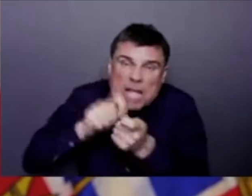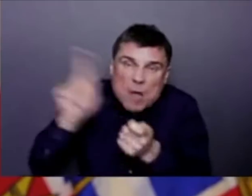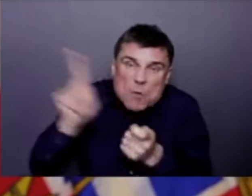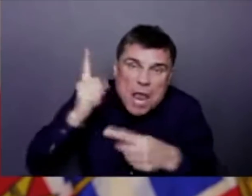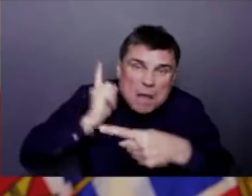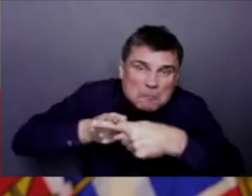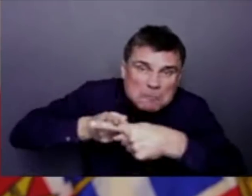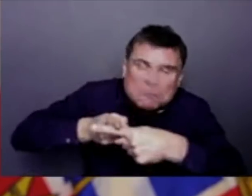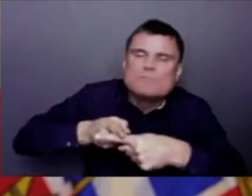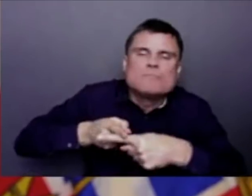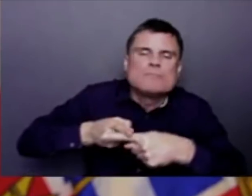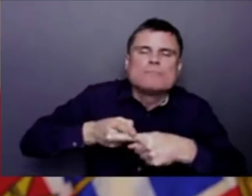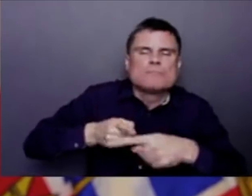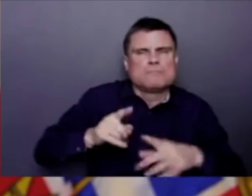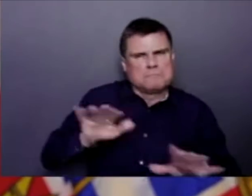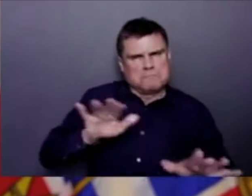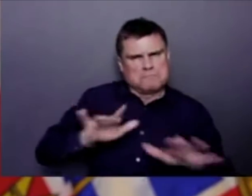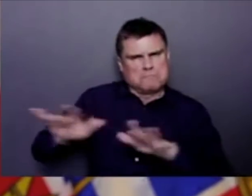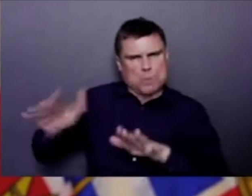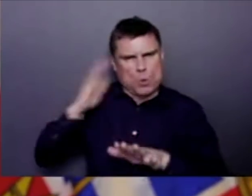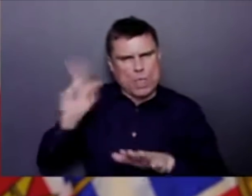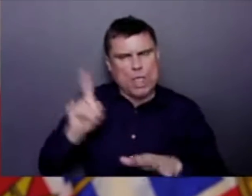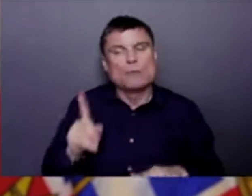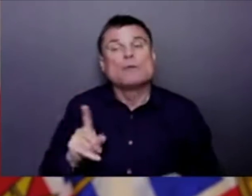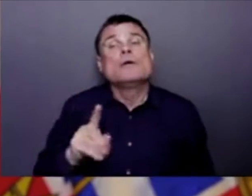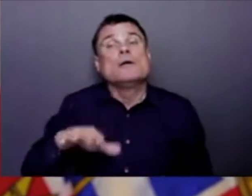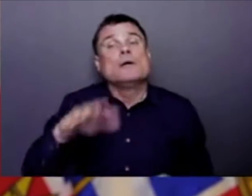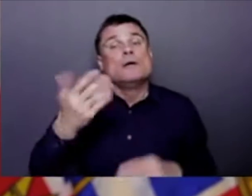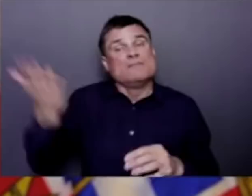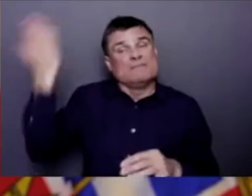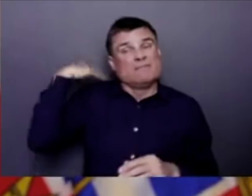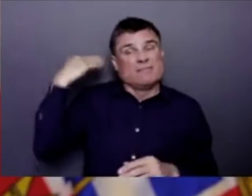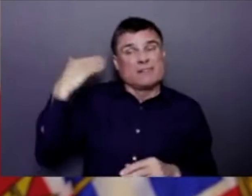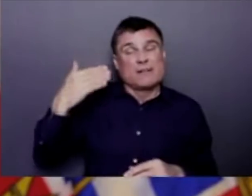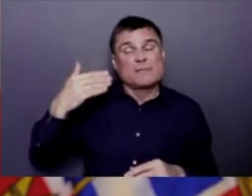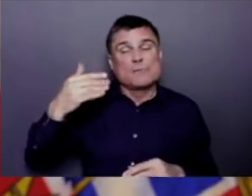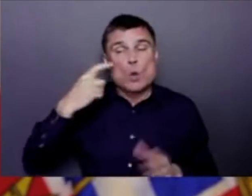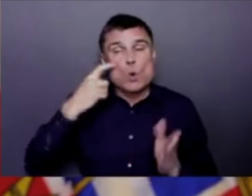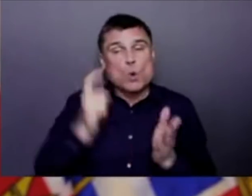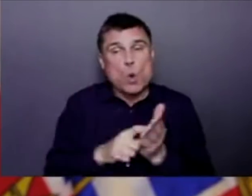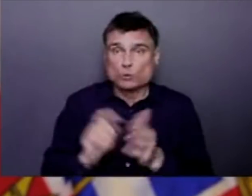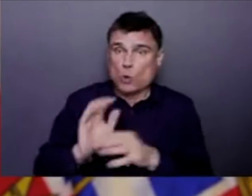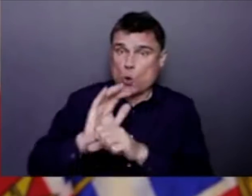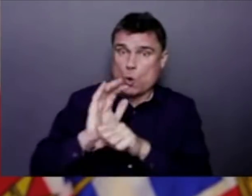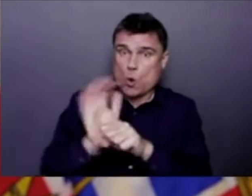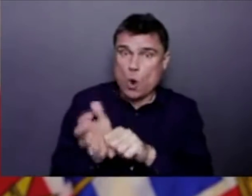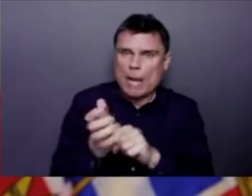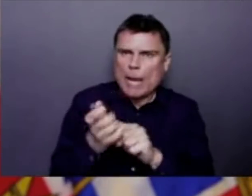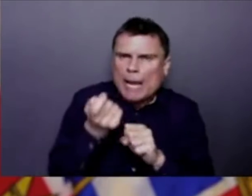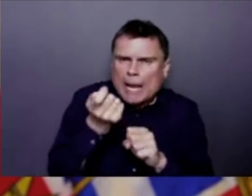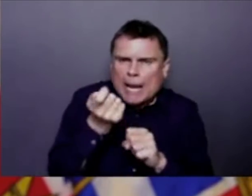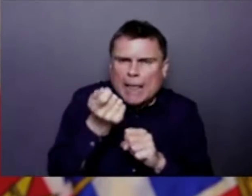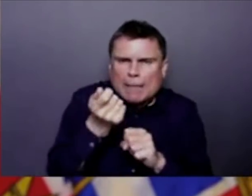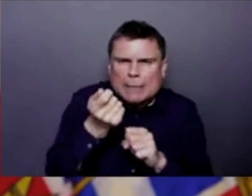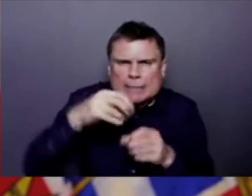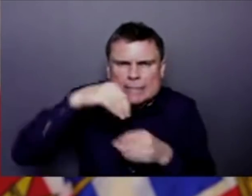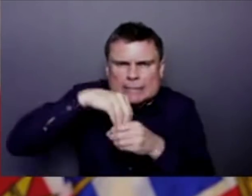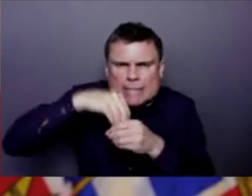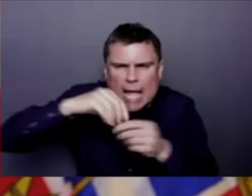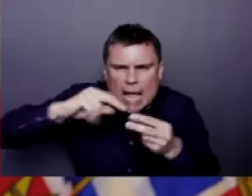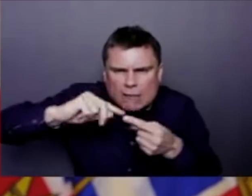sequencing allowed us to determine that this was slightly different than the virus that we had seen before in people coming from China, for